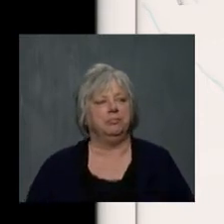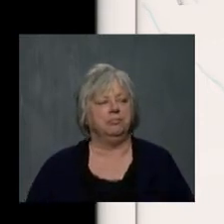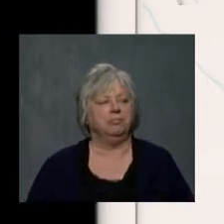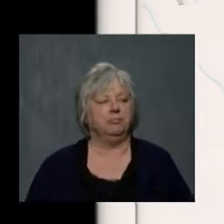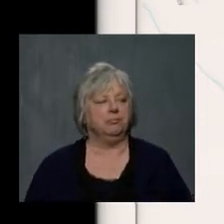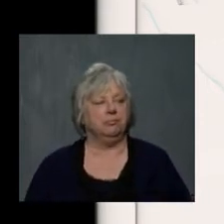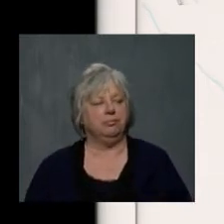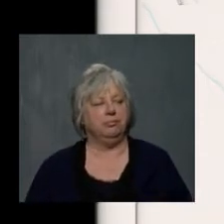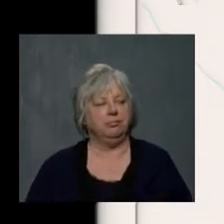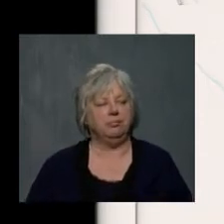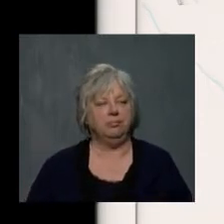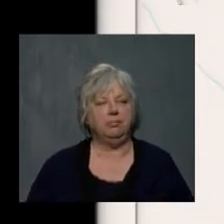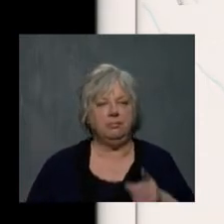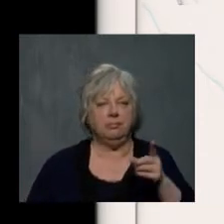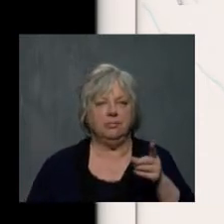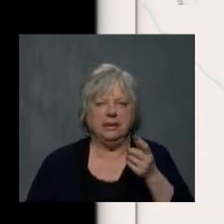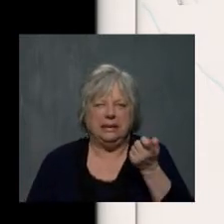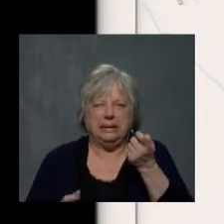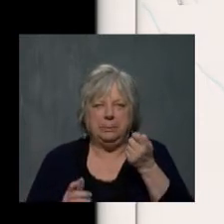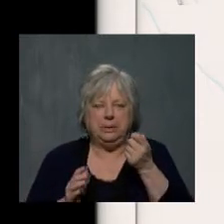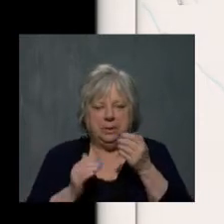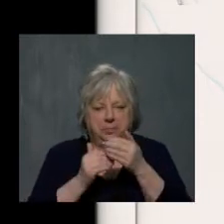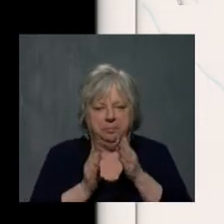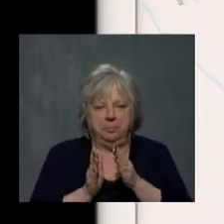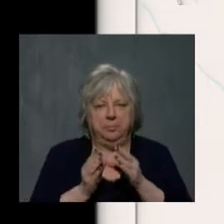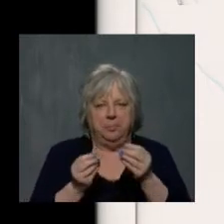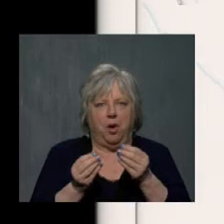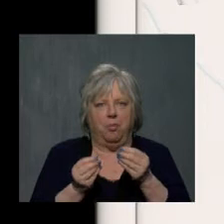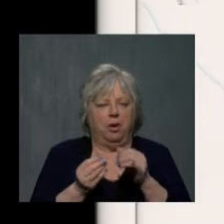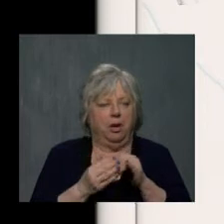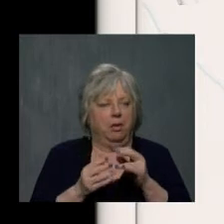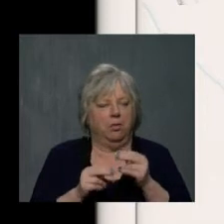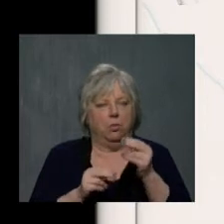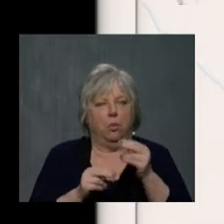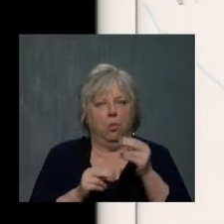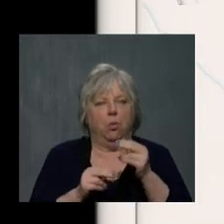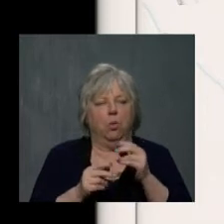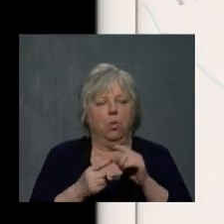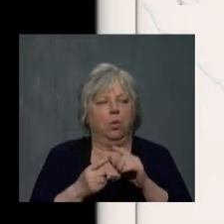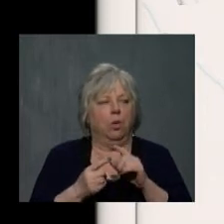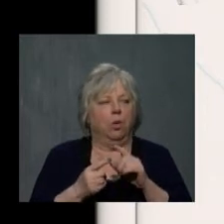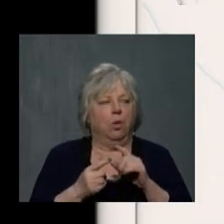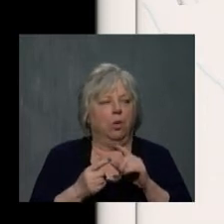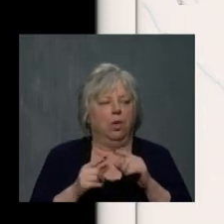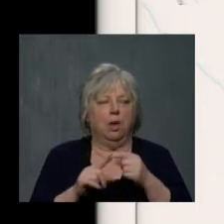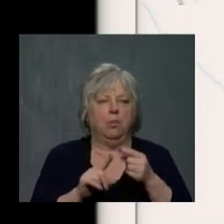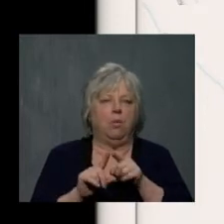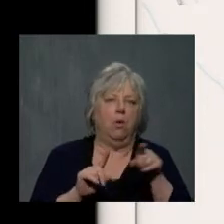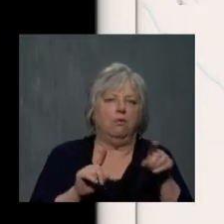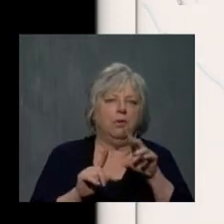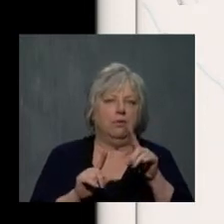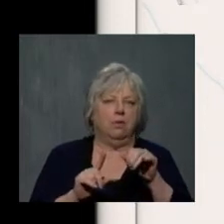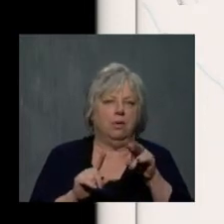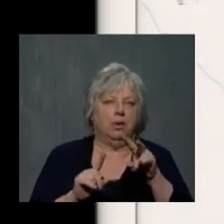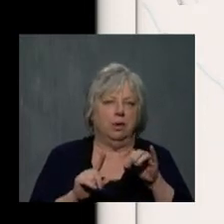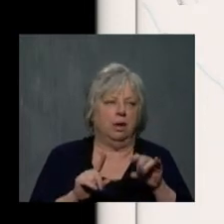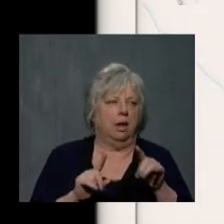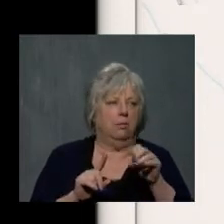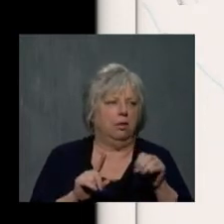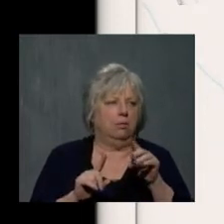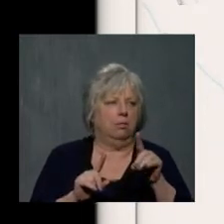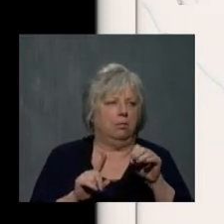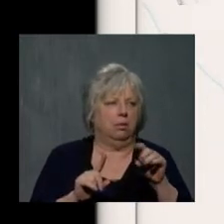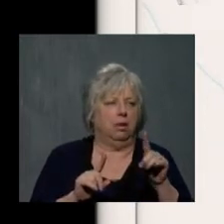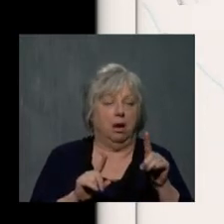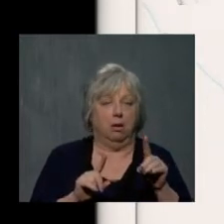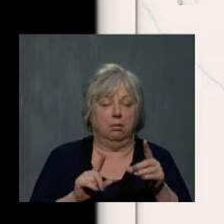south side of this property. This is a little bitty tract of property that's on that to the north side. Retractor Lane just comes off of David O. Dodd.